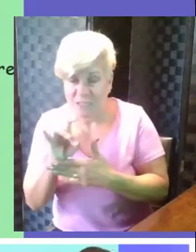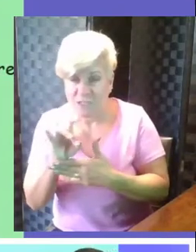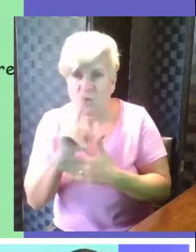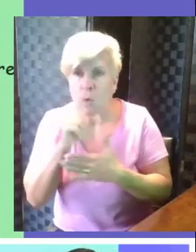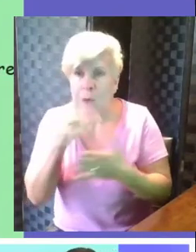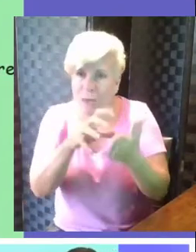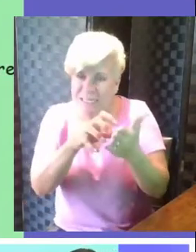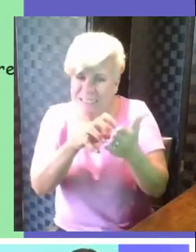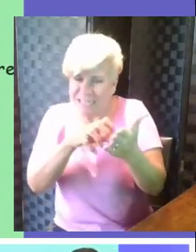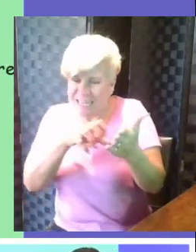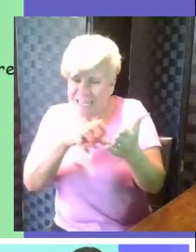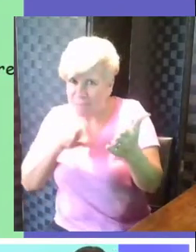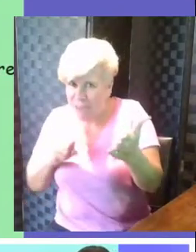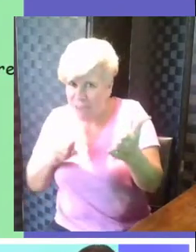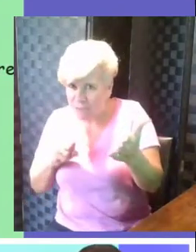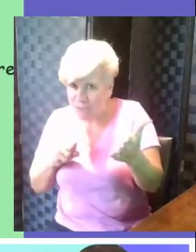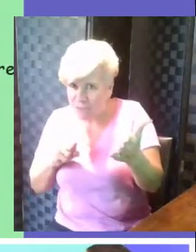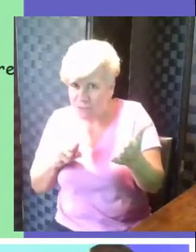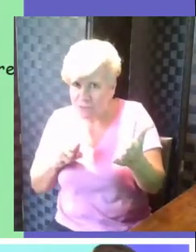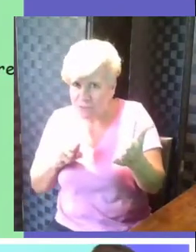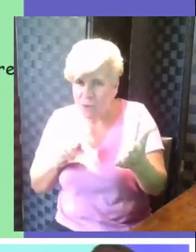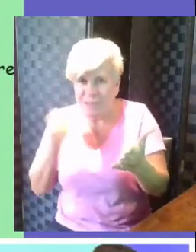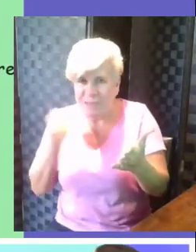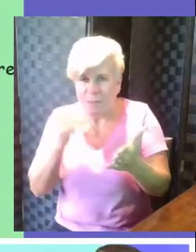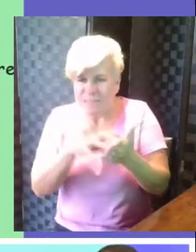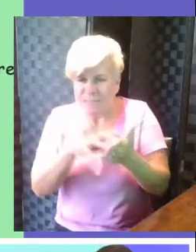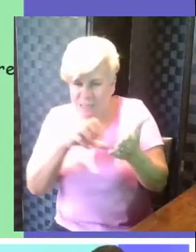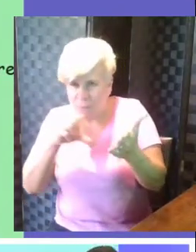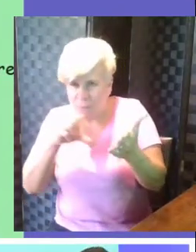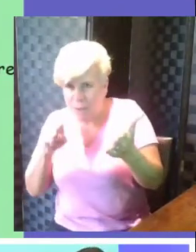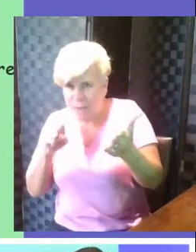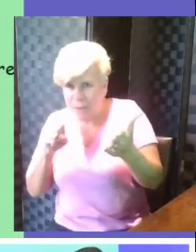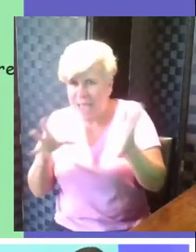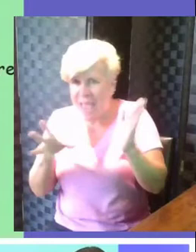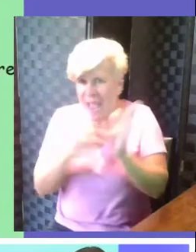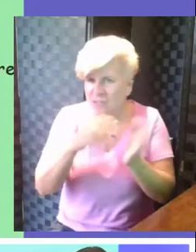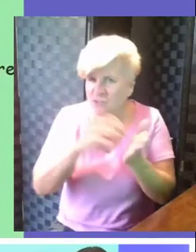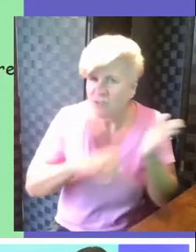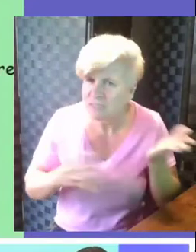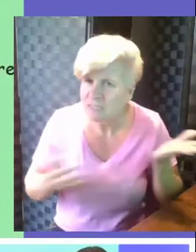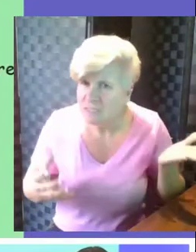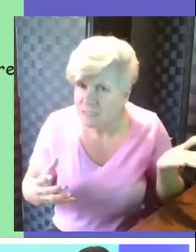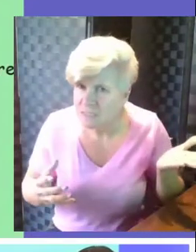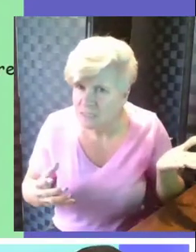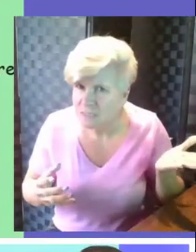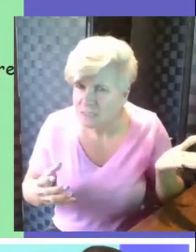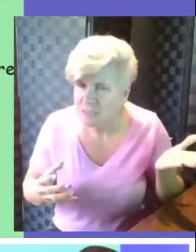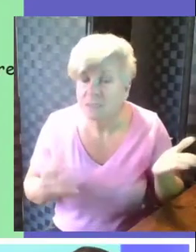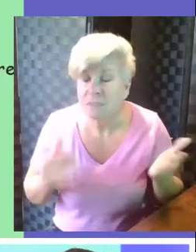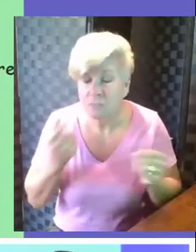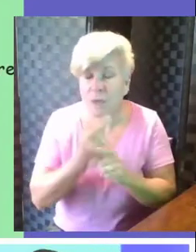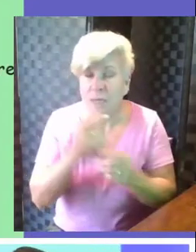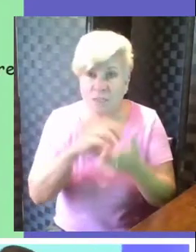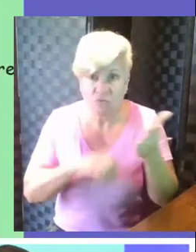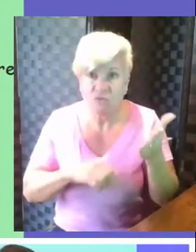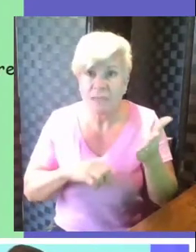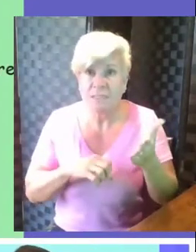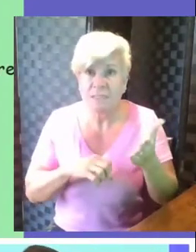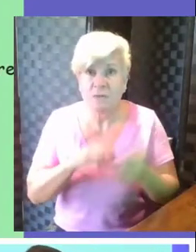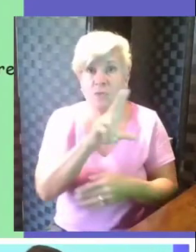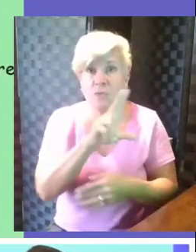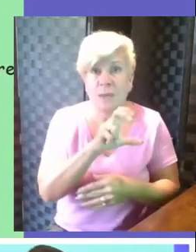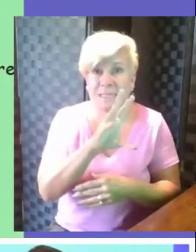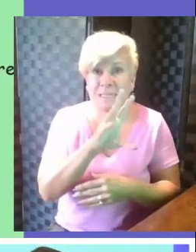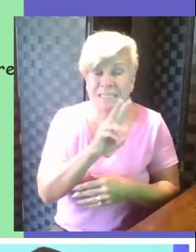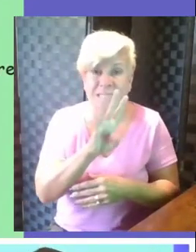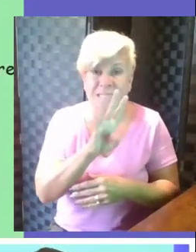take those pages out. So if I'm taking pages away, am I adding or subtracting? That's right, I'm subtracting. So I'm going